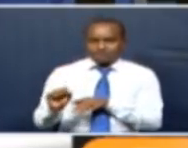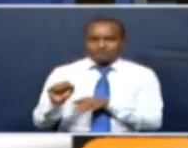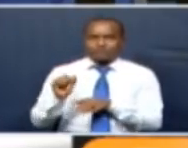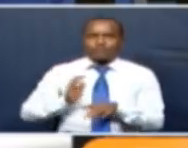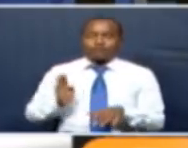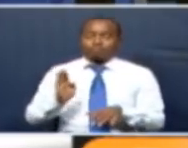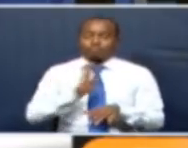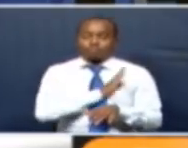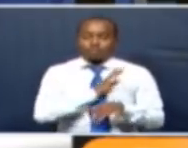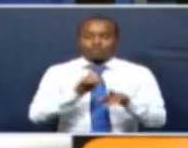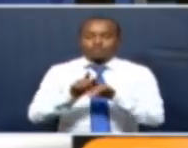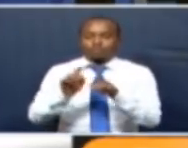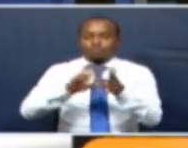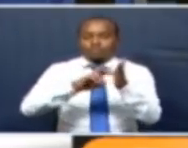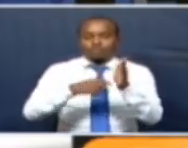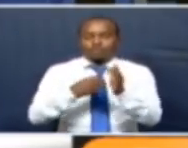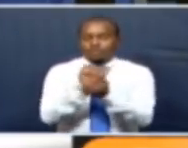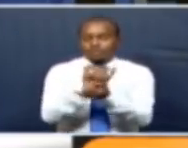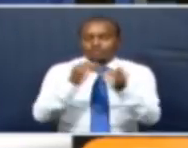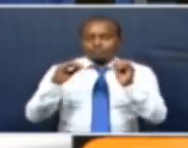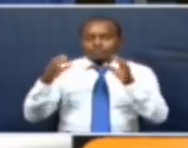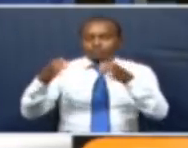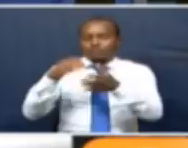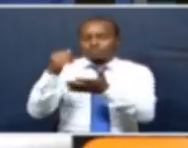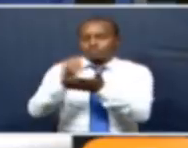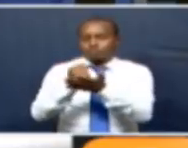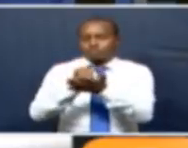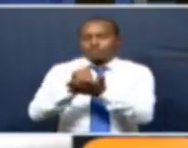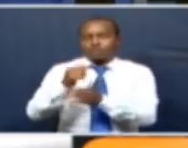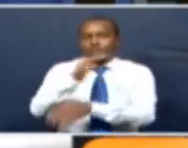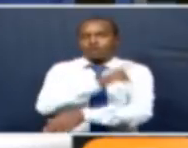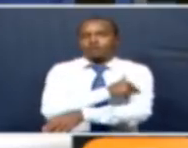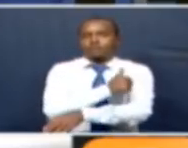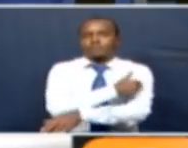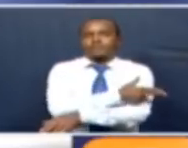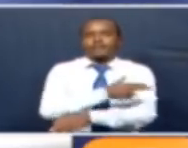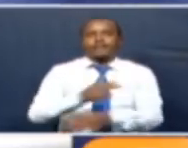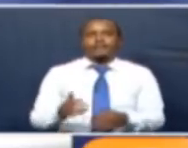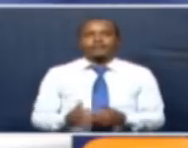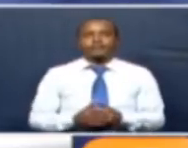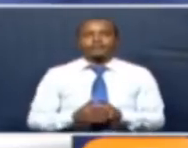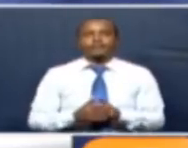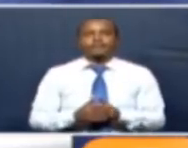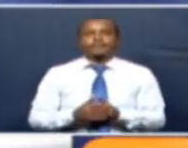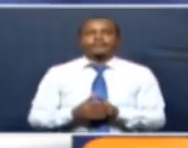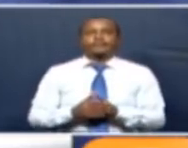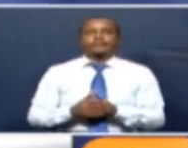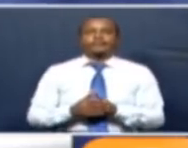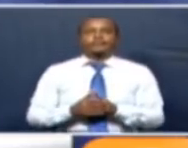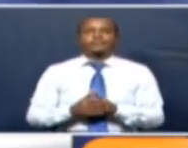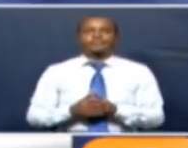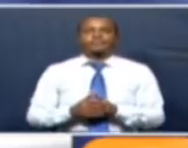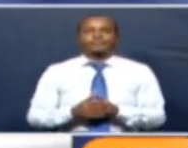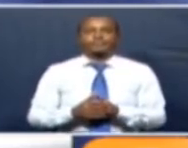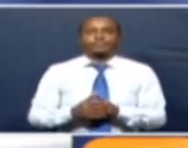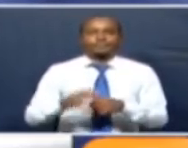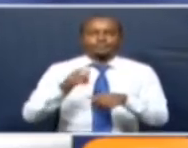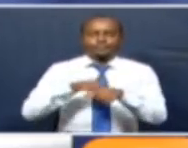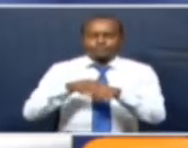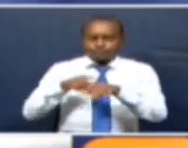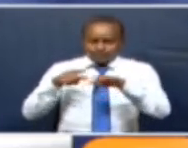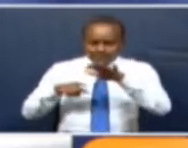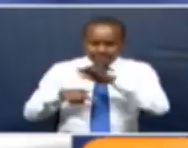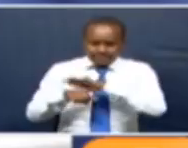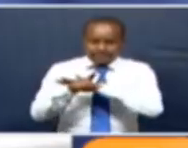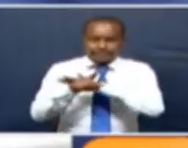has also contracted an independent firm to audit the hospital. To the extent that you walk into the National Hospital,